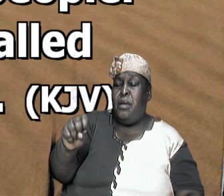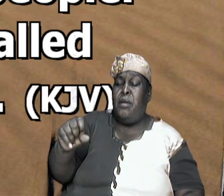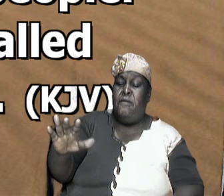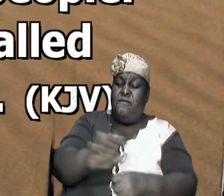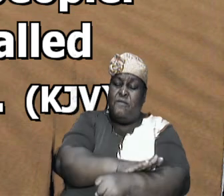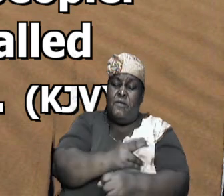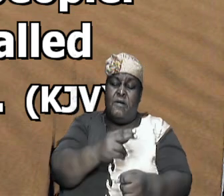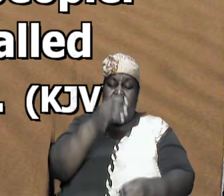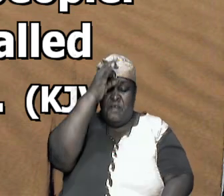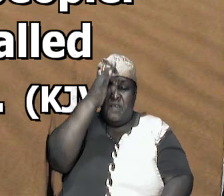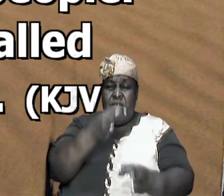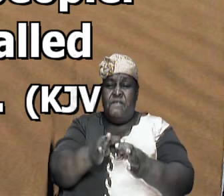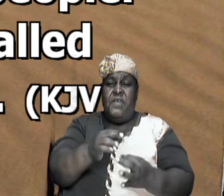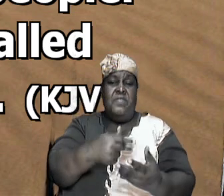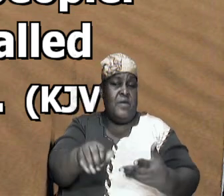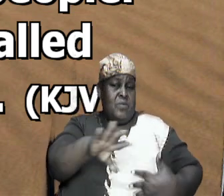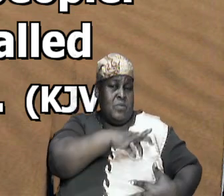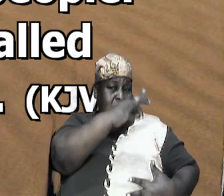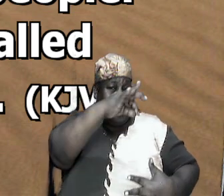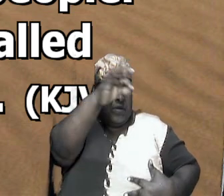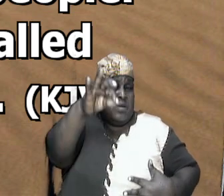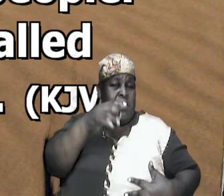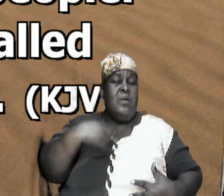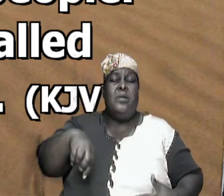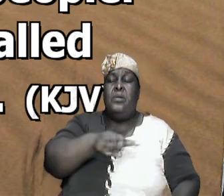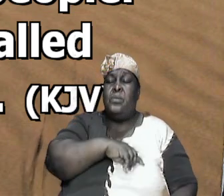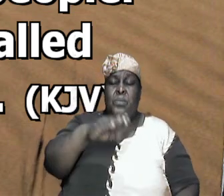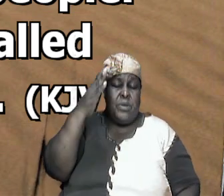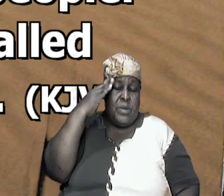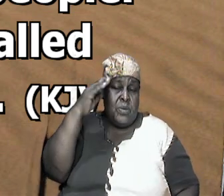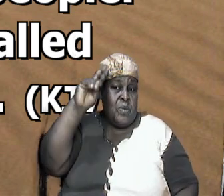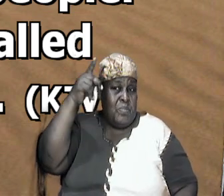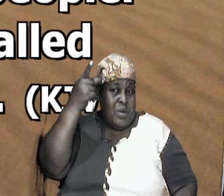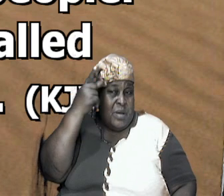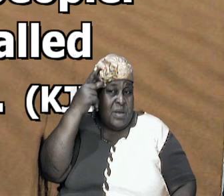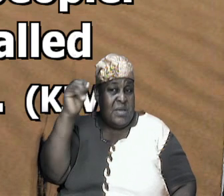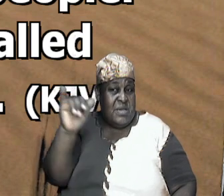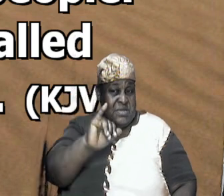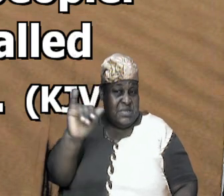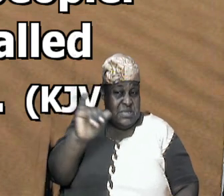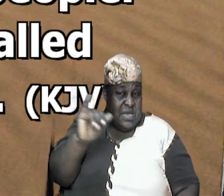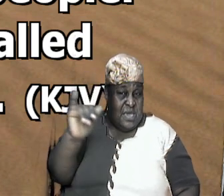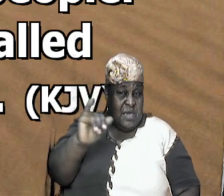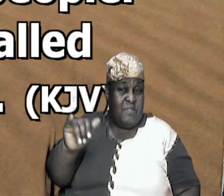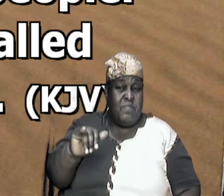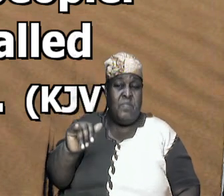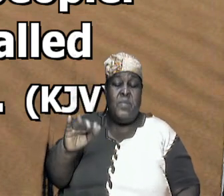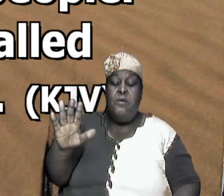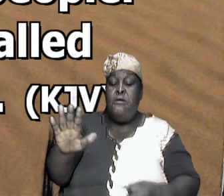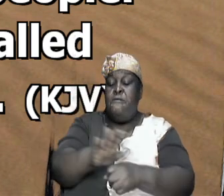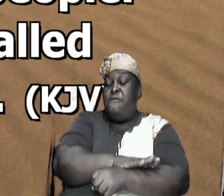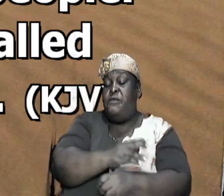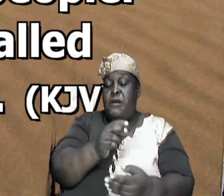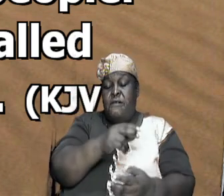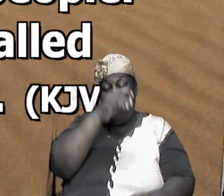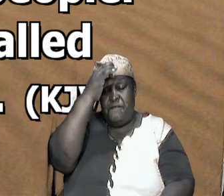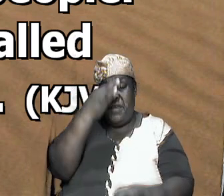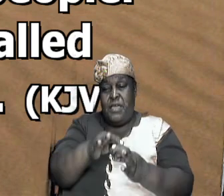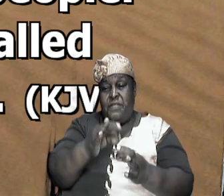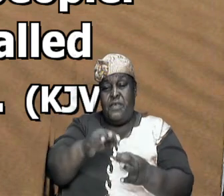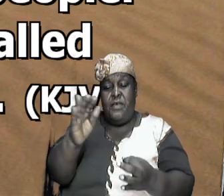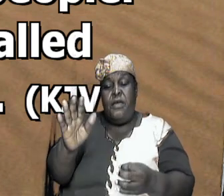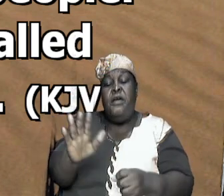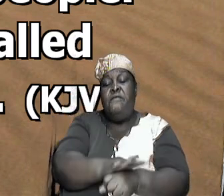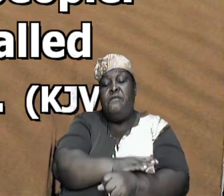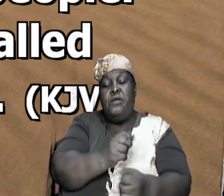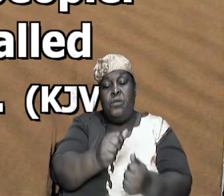the Holy Ghost. And we know Paul, is similar to that. He's a man that is full of faith and filled with